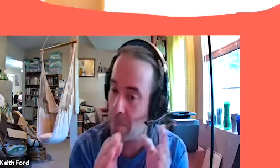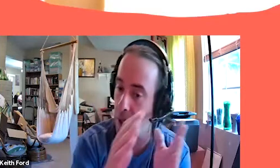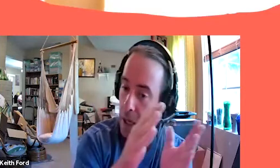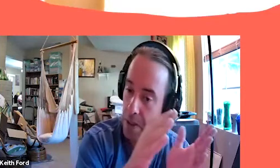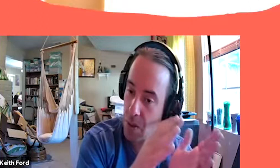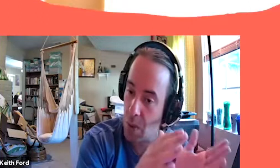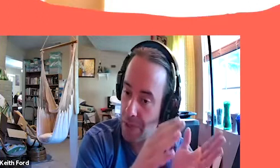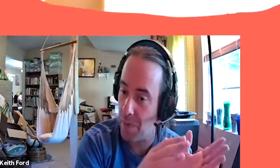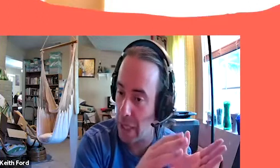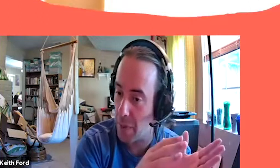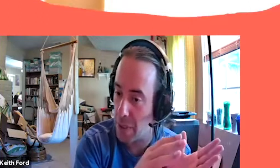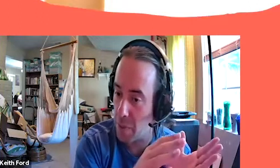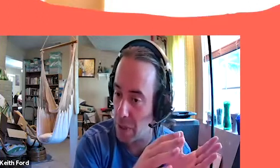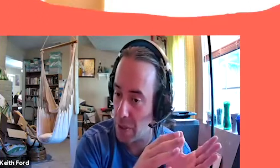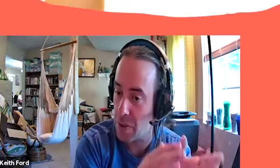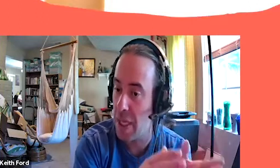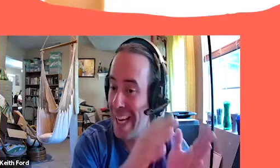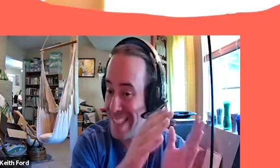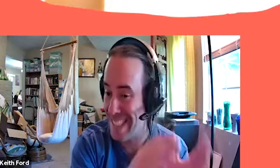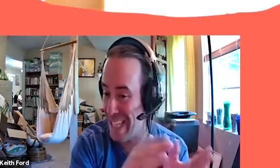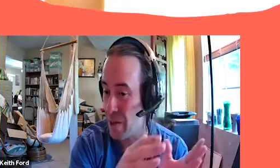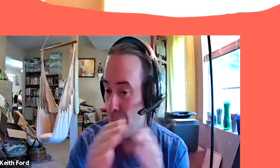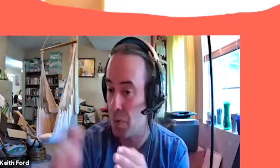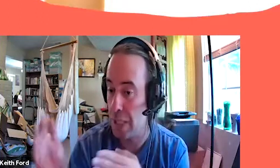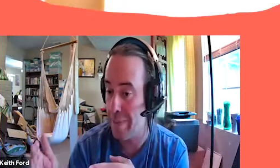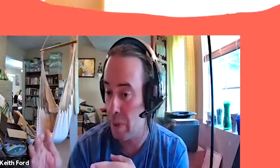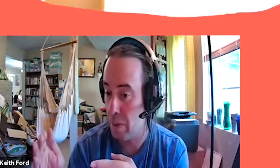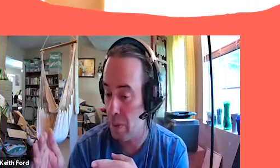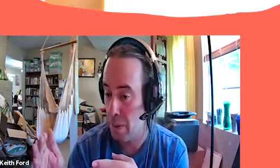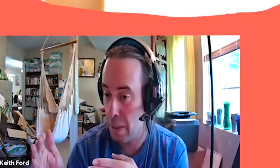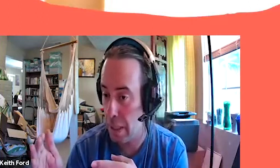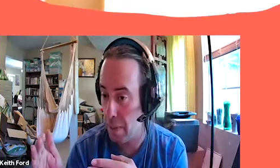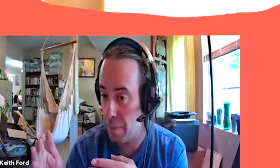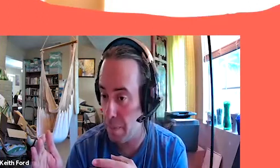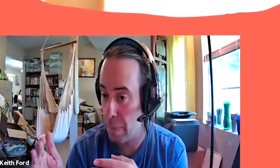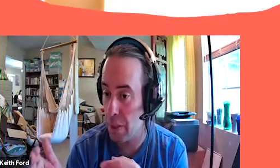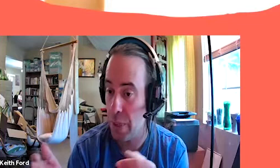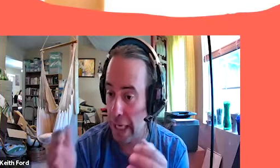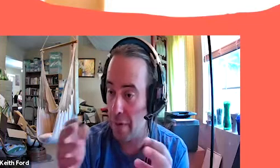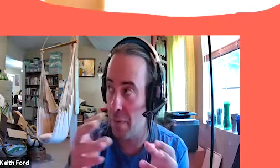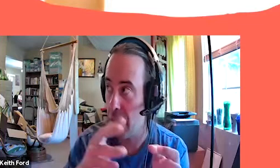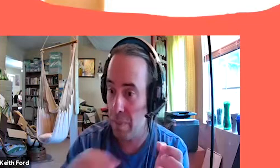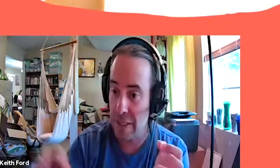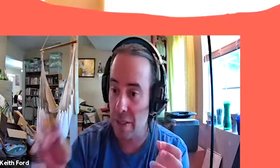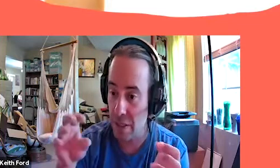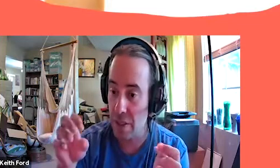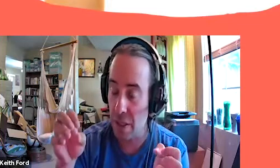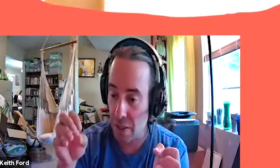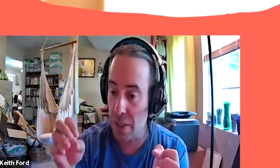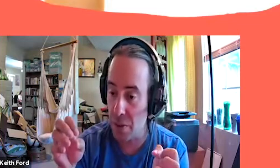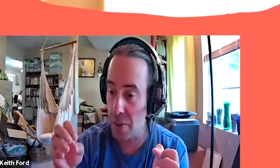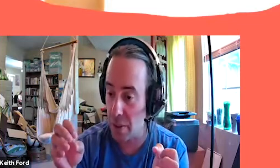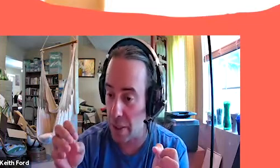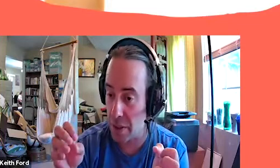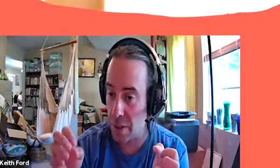through the same sorts of evaluation procedures as a tenured full-timer. And you would have basically just